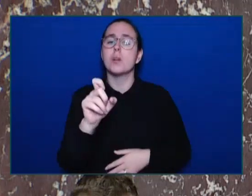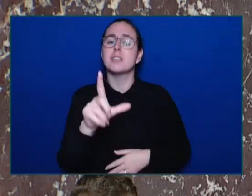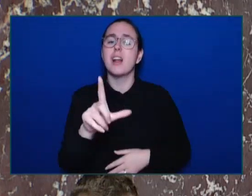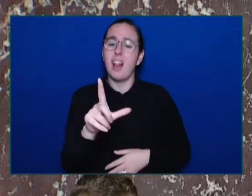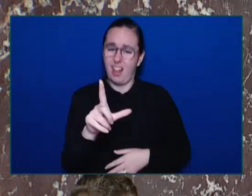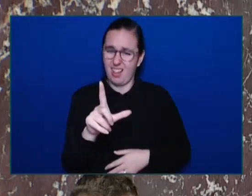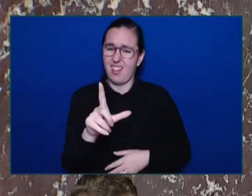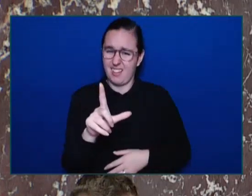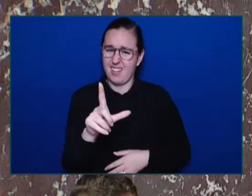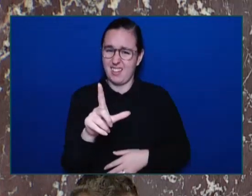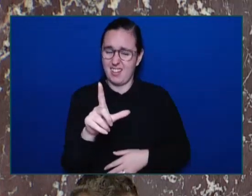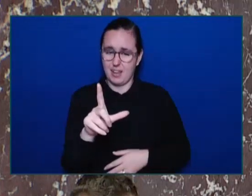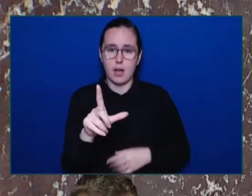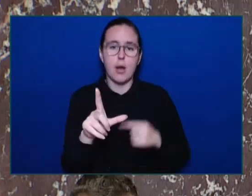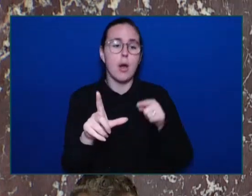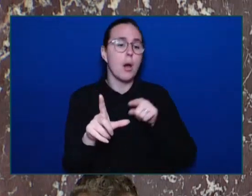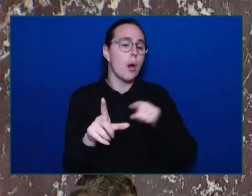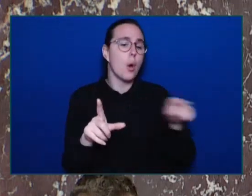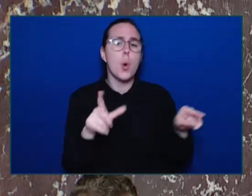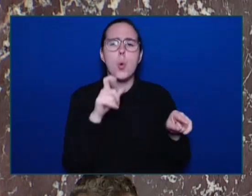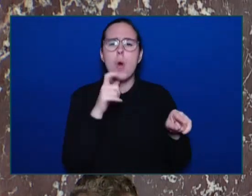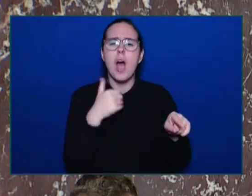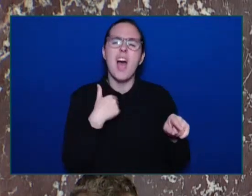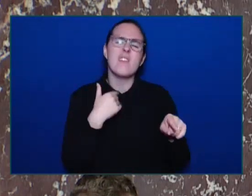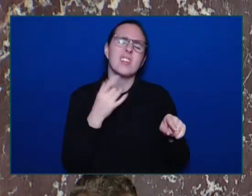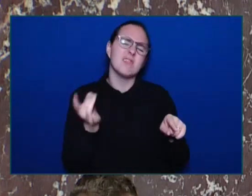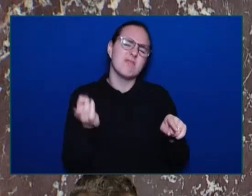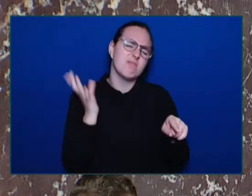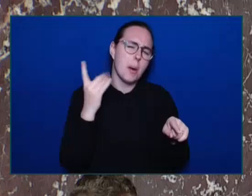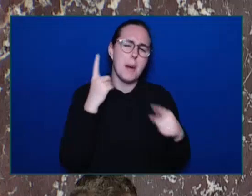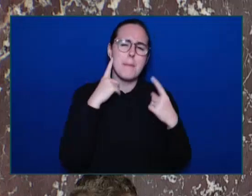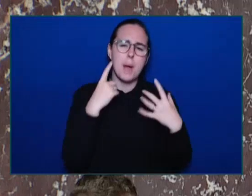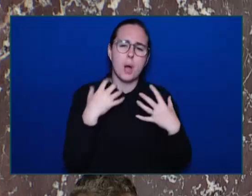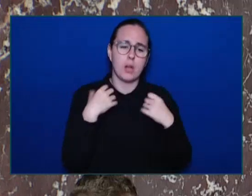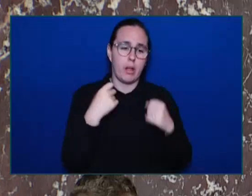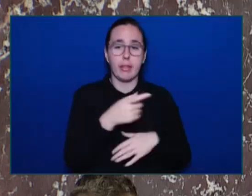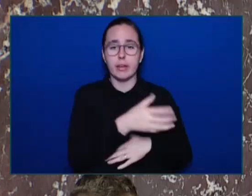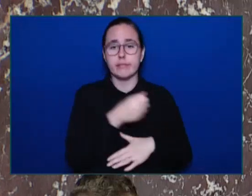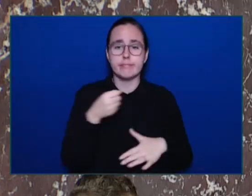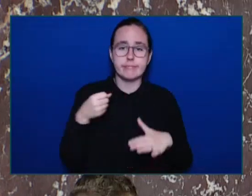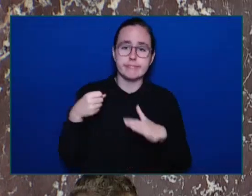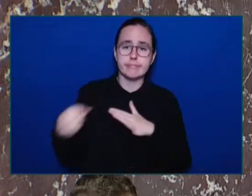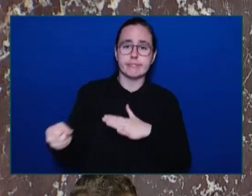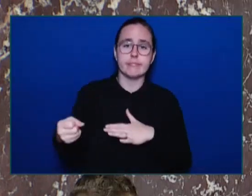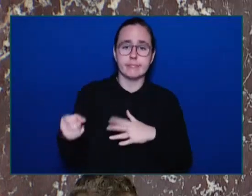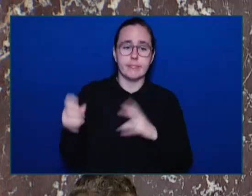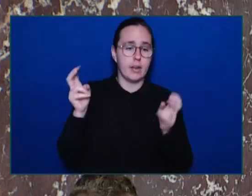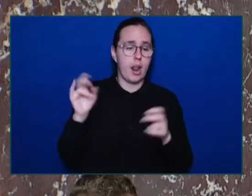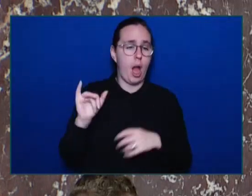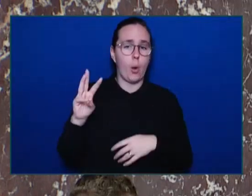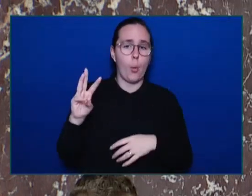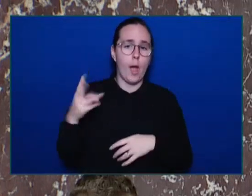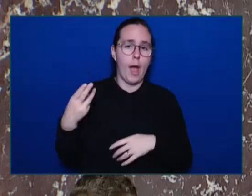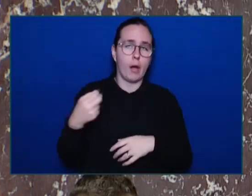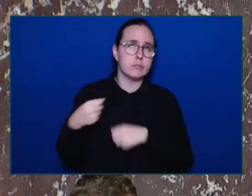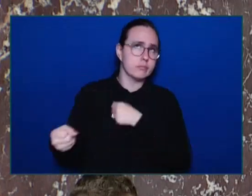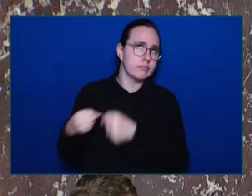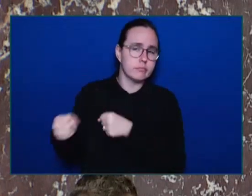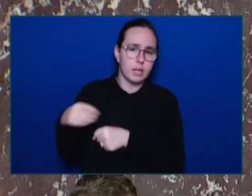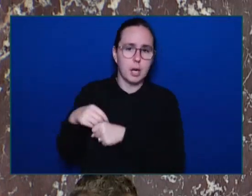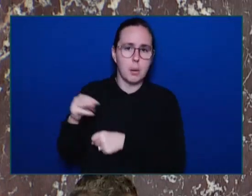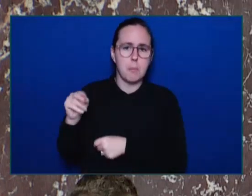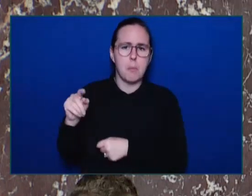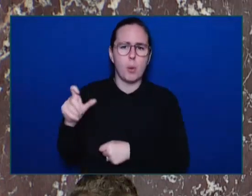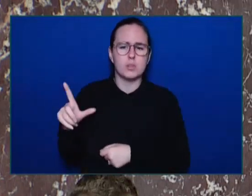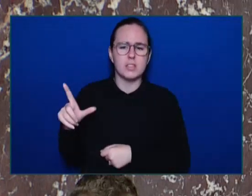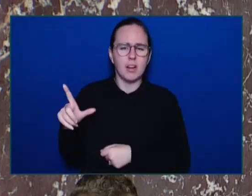created a large part of this utter chaos in the downtowns across this province. When you layer on the soft and crime premier's catch and release